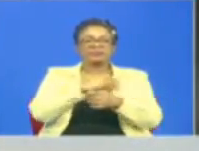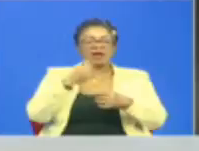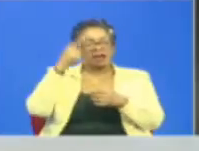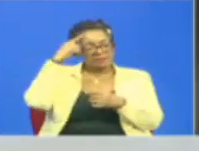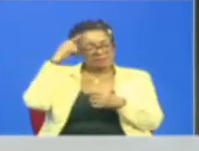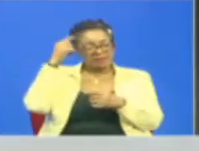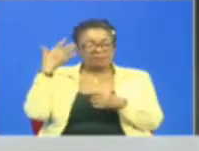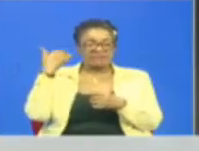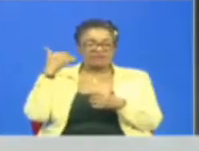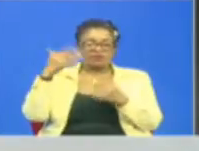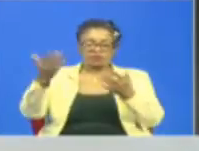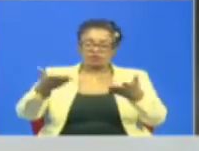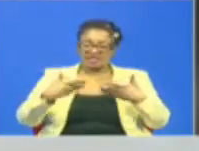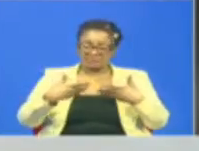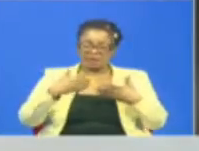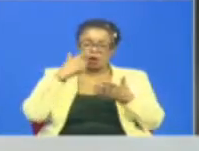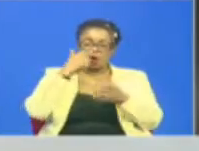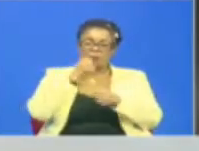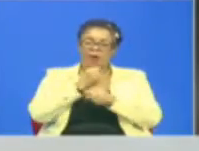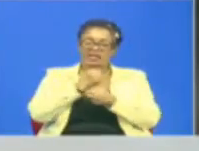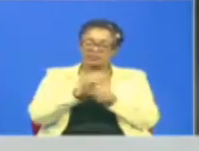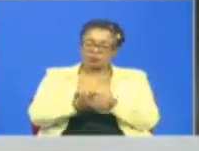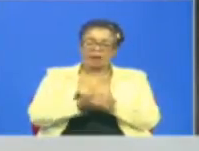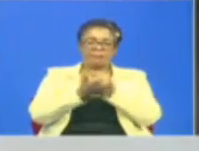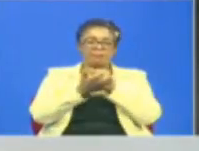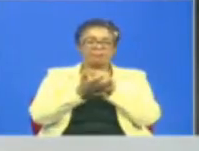for me to assist them